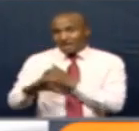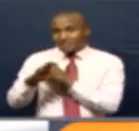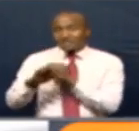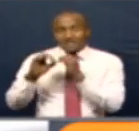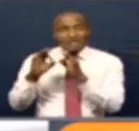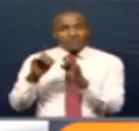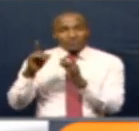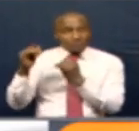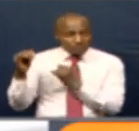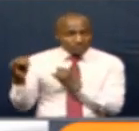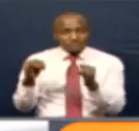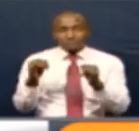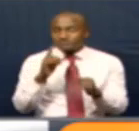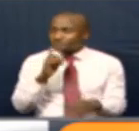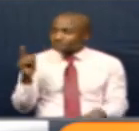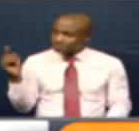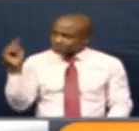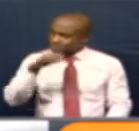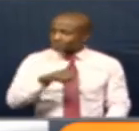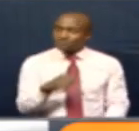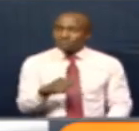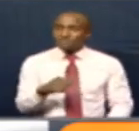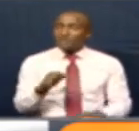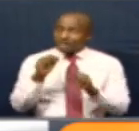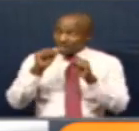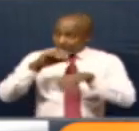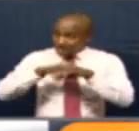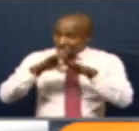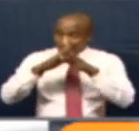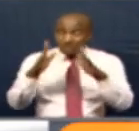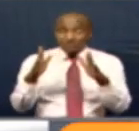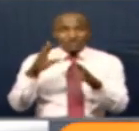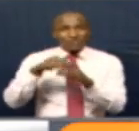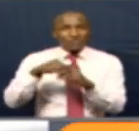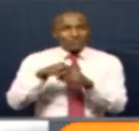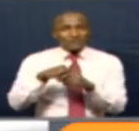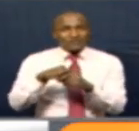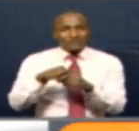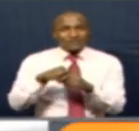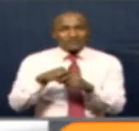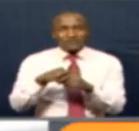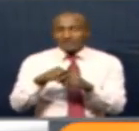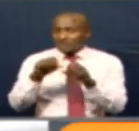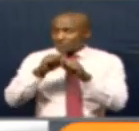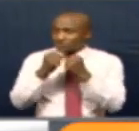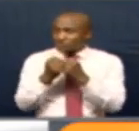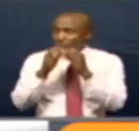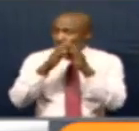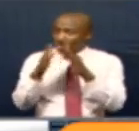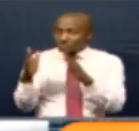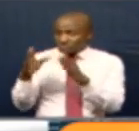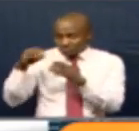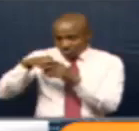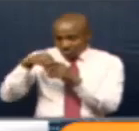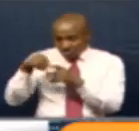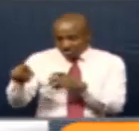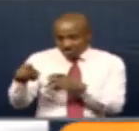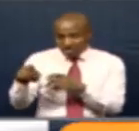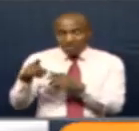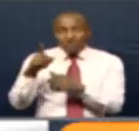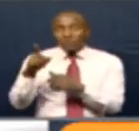you're invited and told you qualify for a house within, let's say, the social housing component, which talks